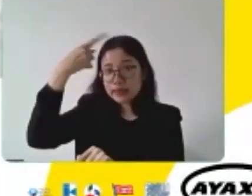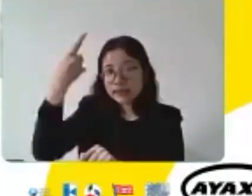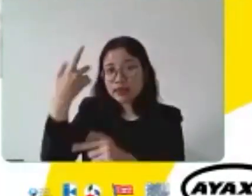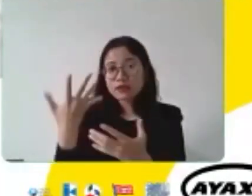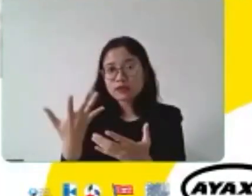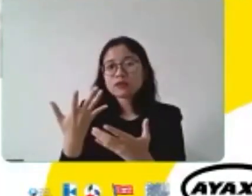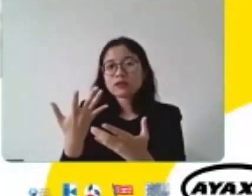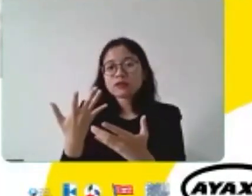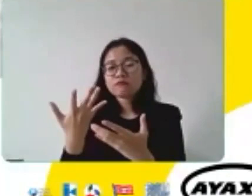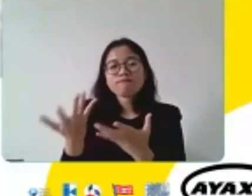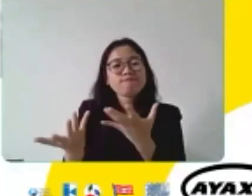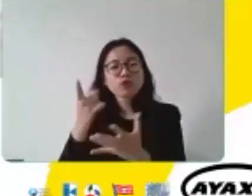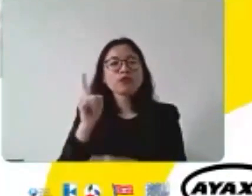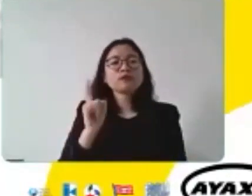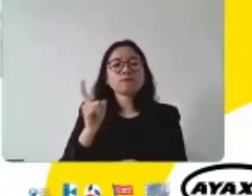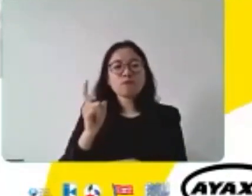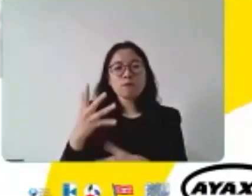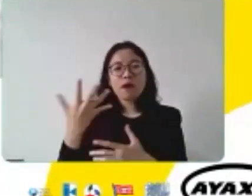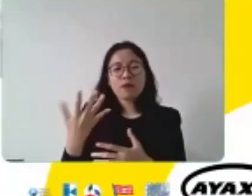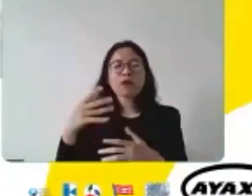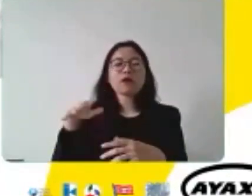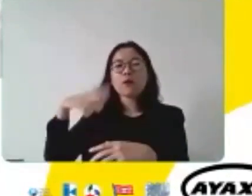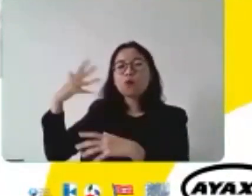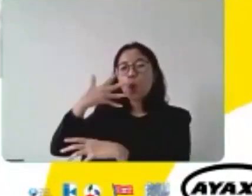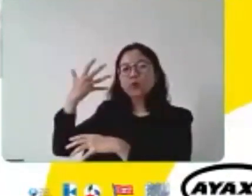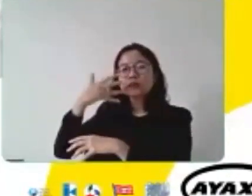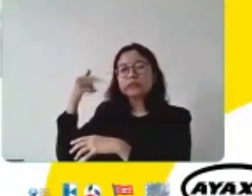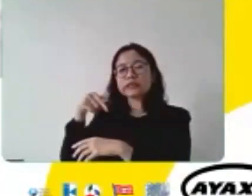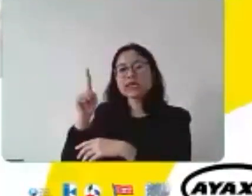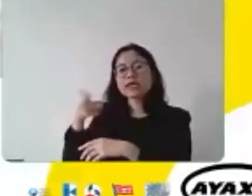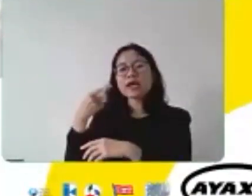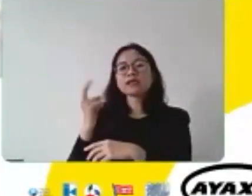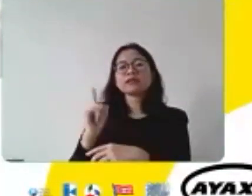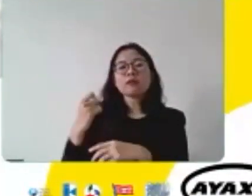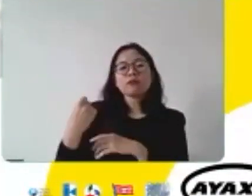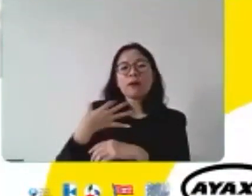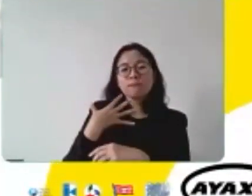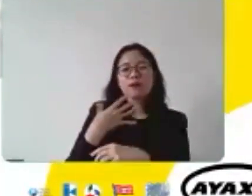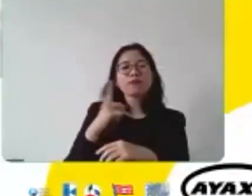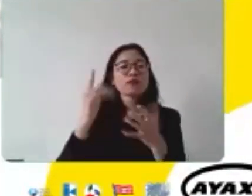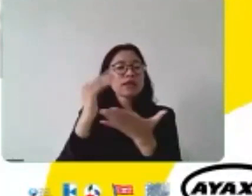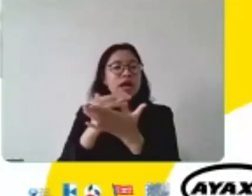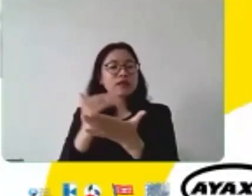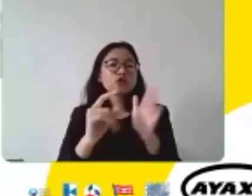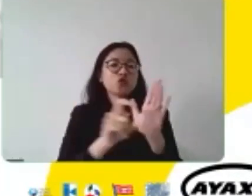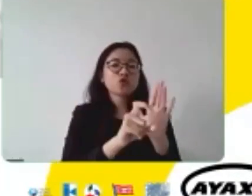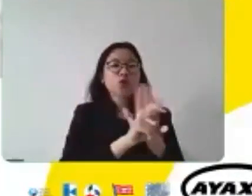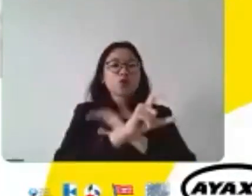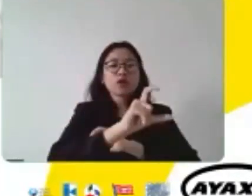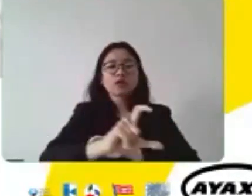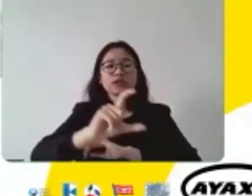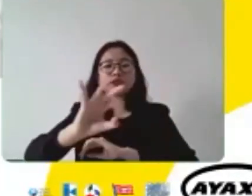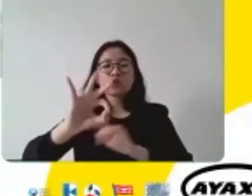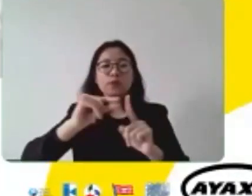So for COPD, about 40% of COPD deaths are due to air pollution.